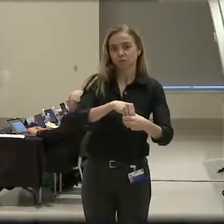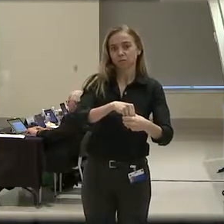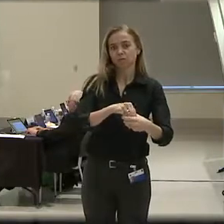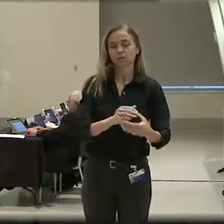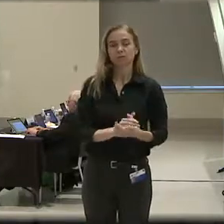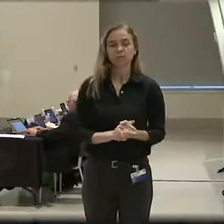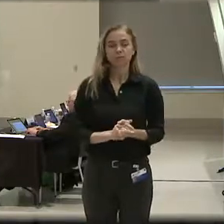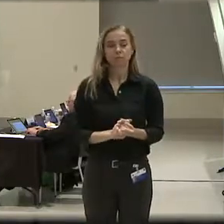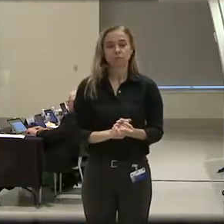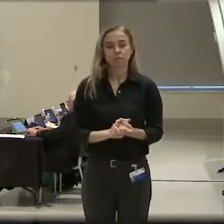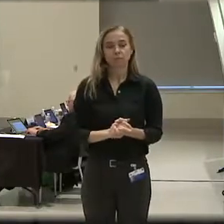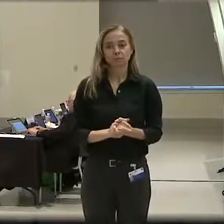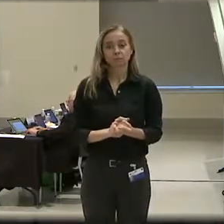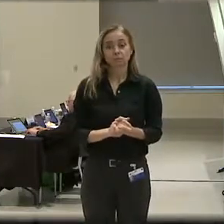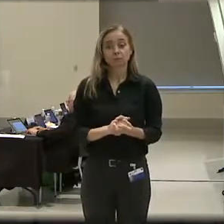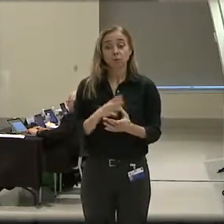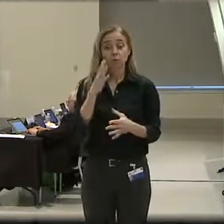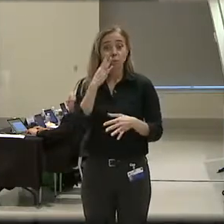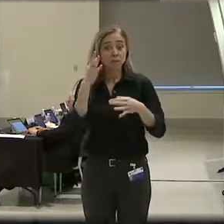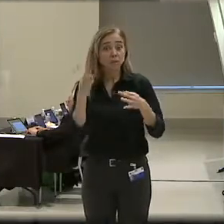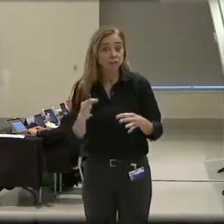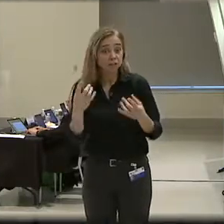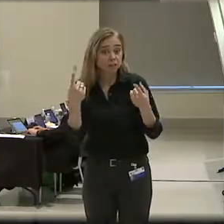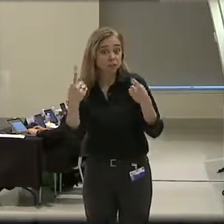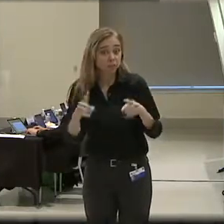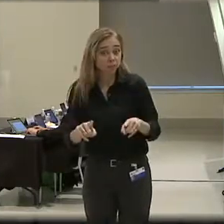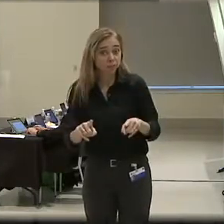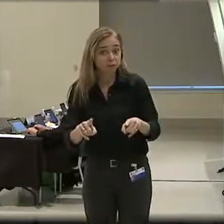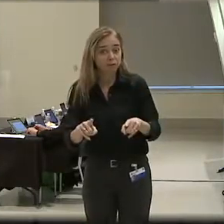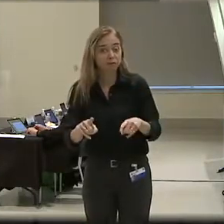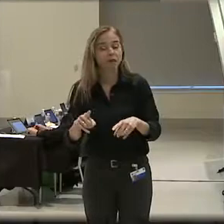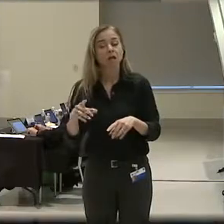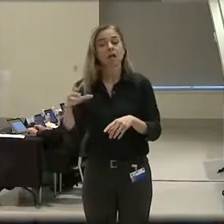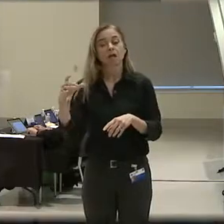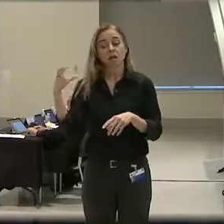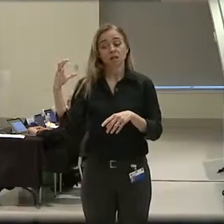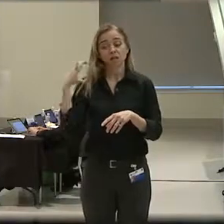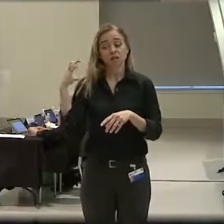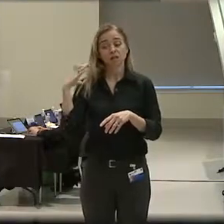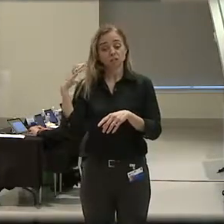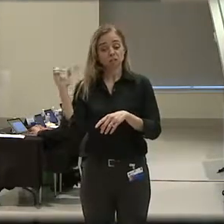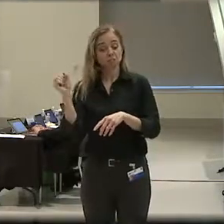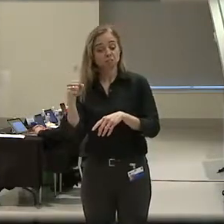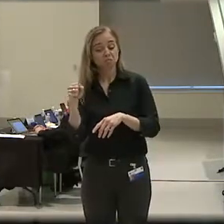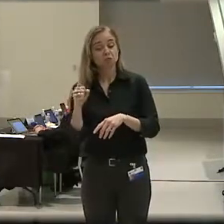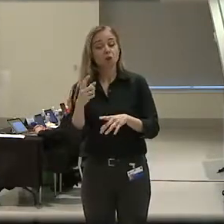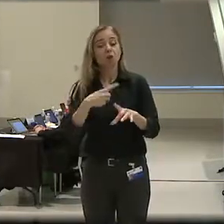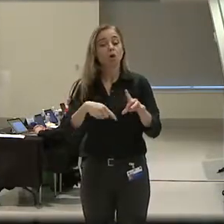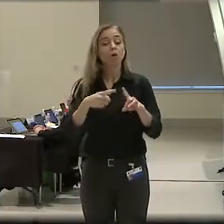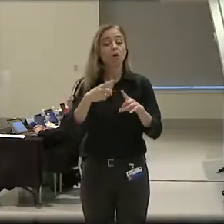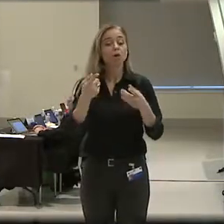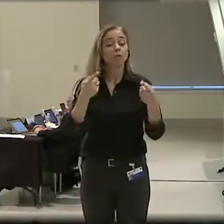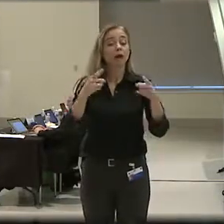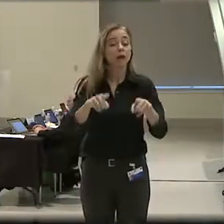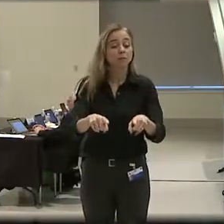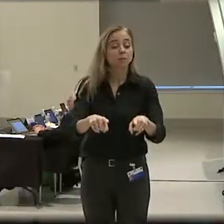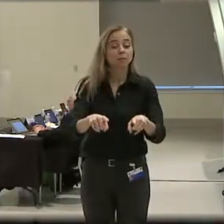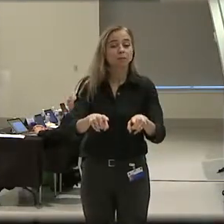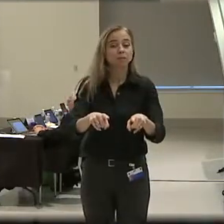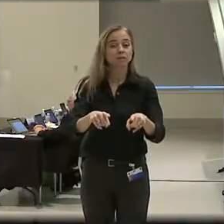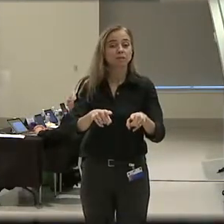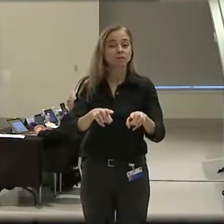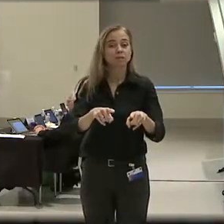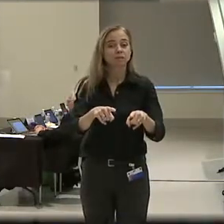when the decisions are made, the chief's at the table, and when the decision on what will be done is made, it